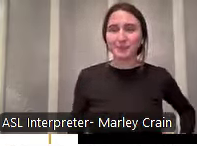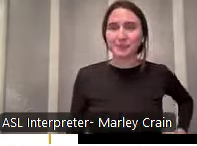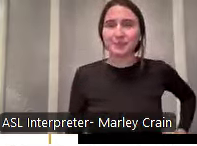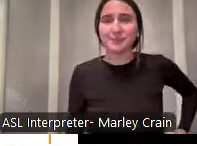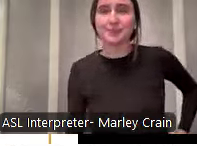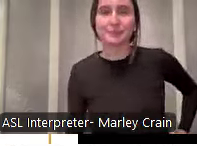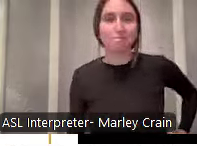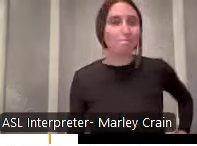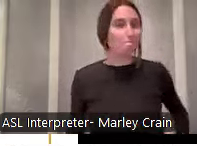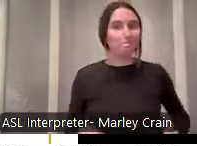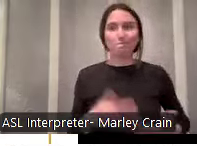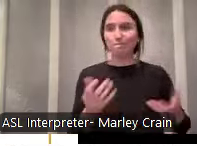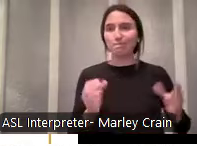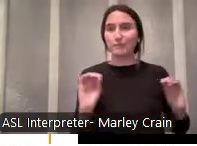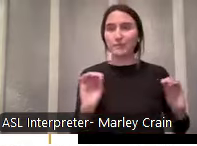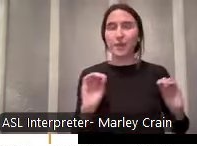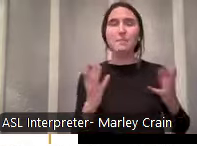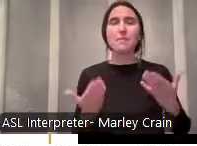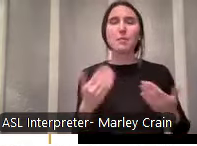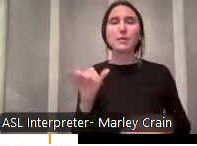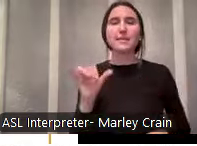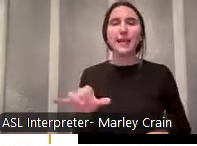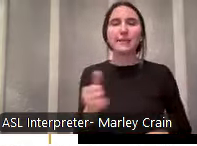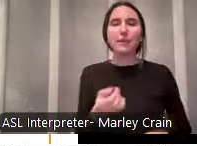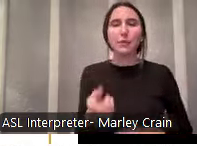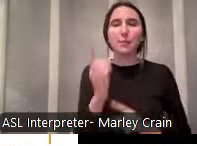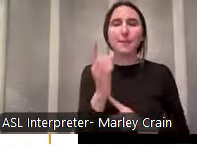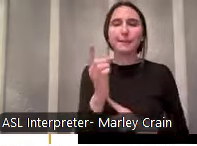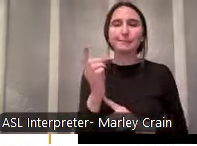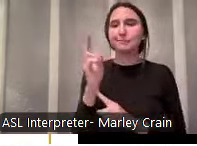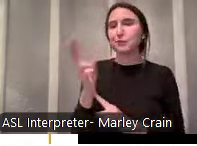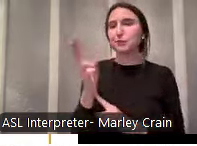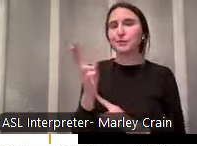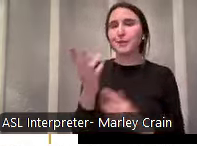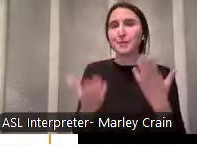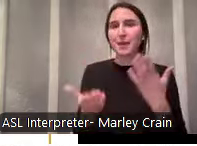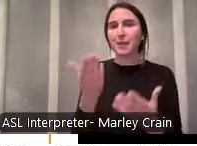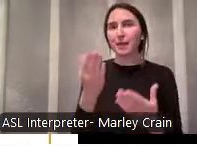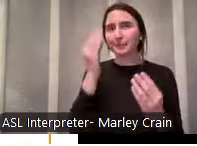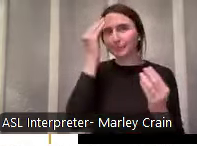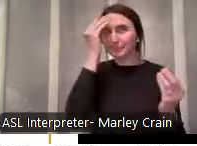Not seeing any, but maybe we can stick around for like a minute or two more just in case folks have some.